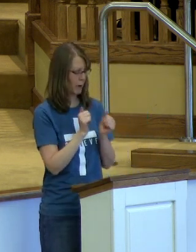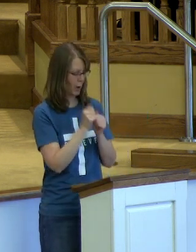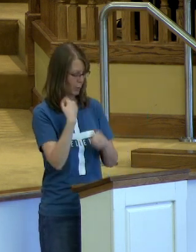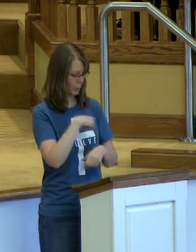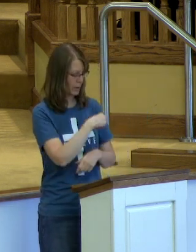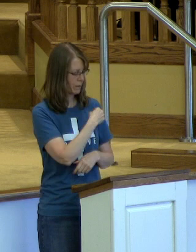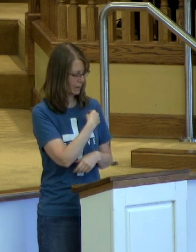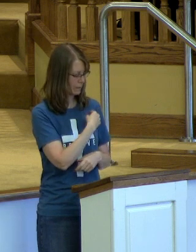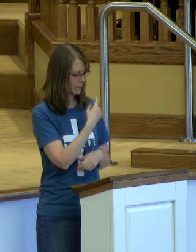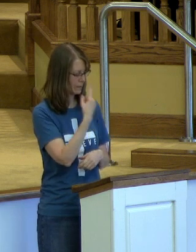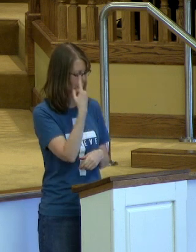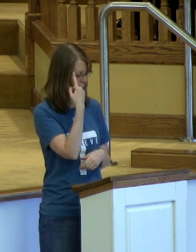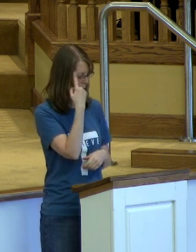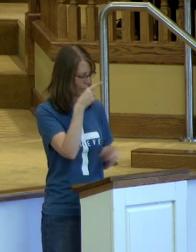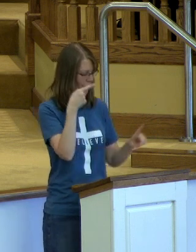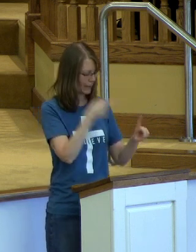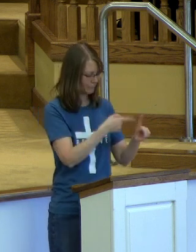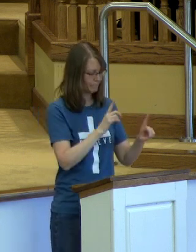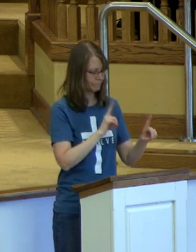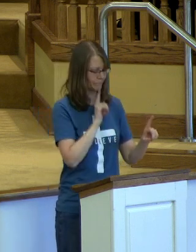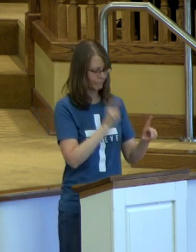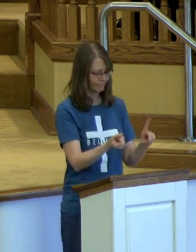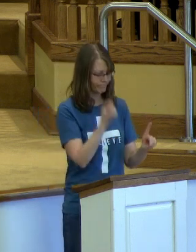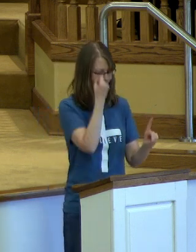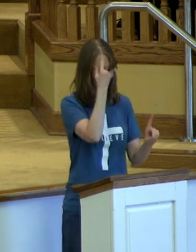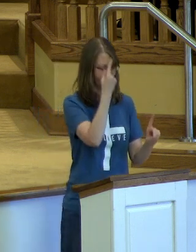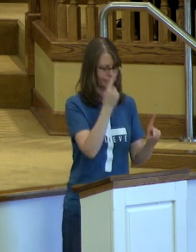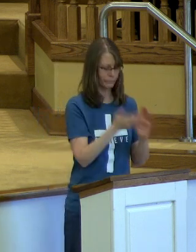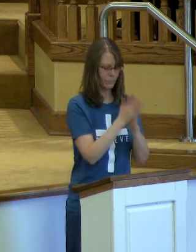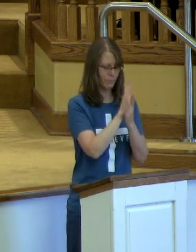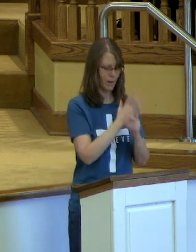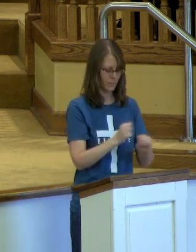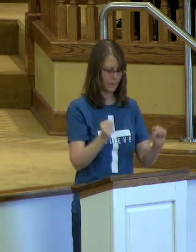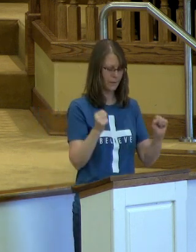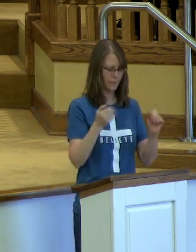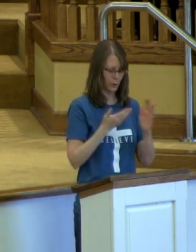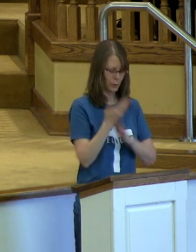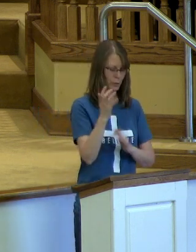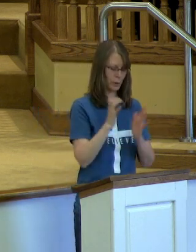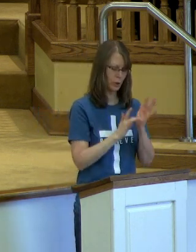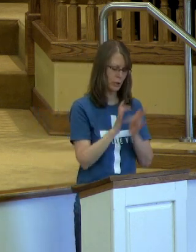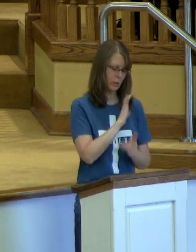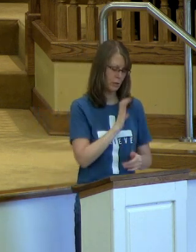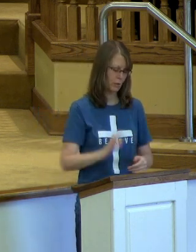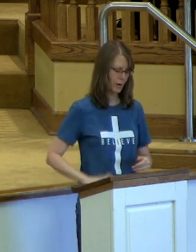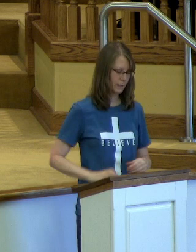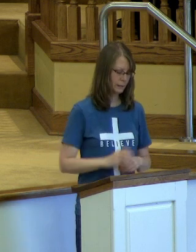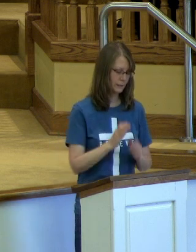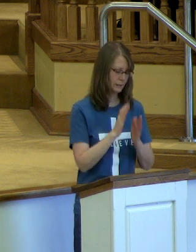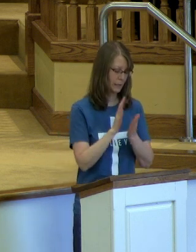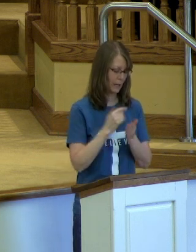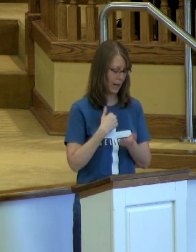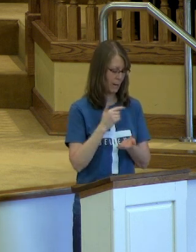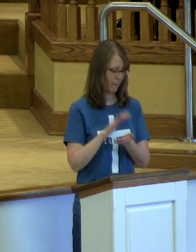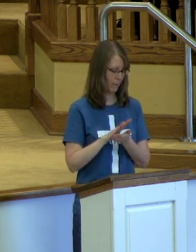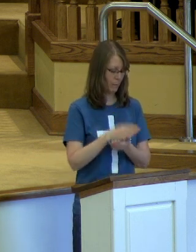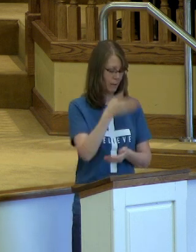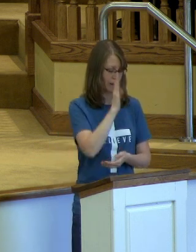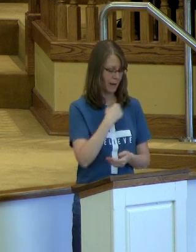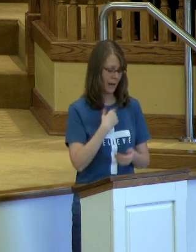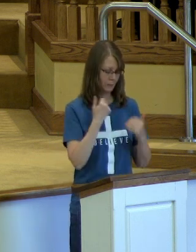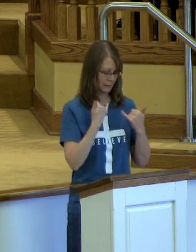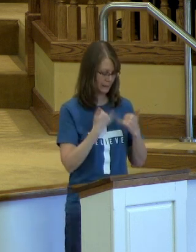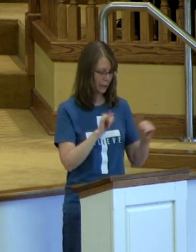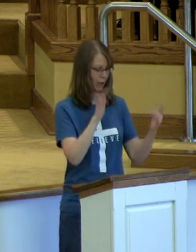grow, leading him to a saving faith in Jesus Christ our Lord. I praise God that I have been able to stay in contact with Oleg.